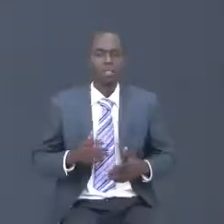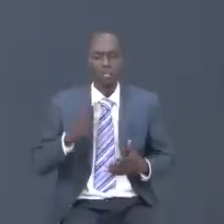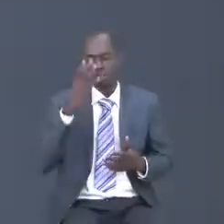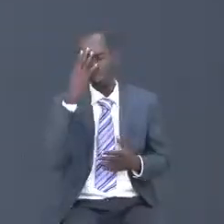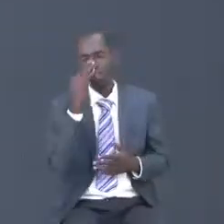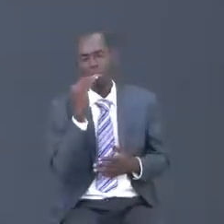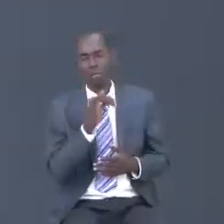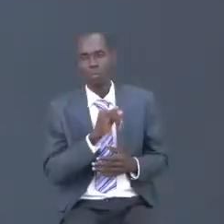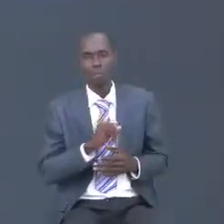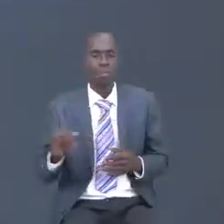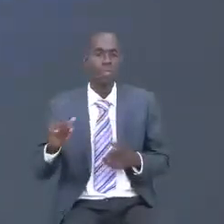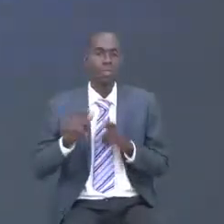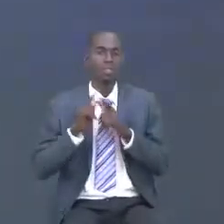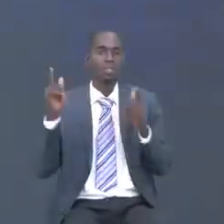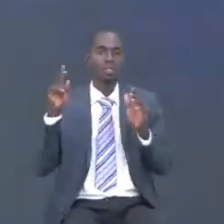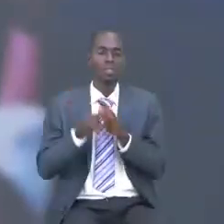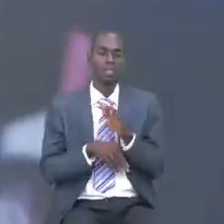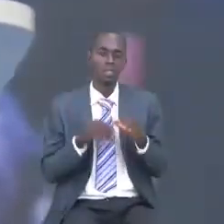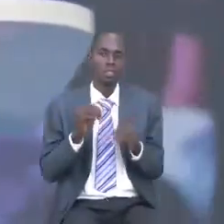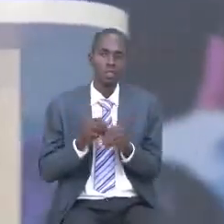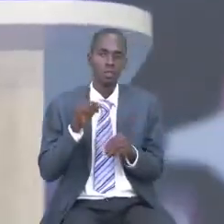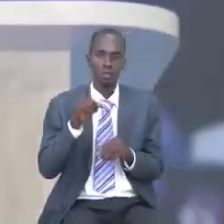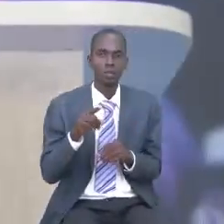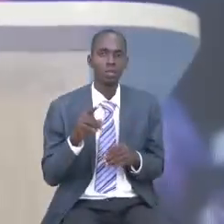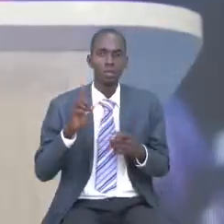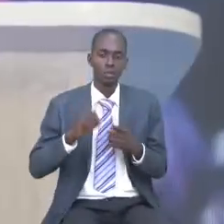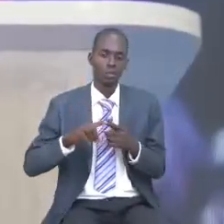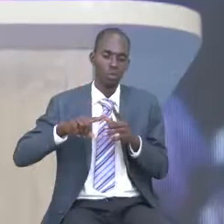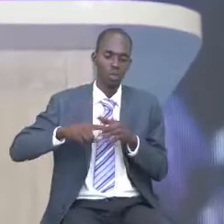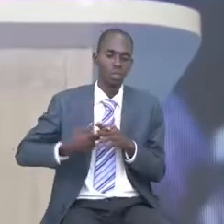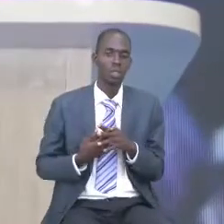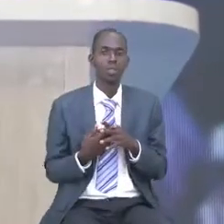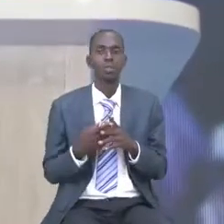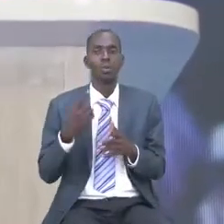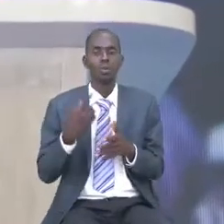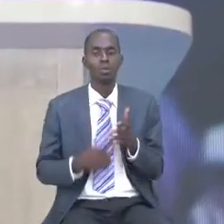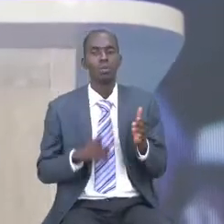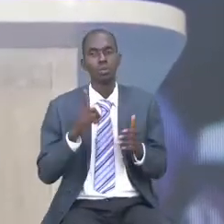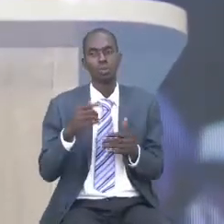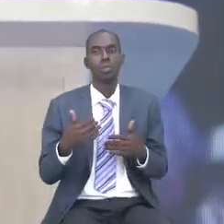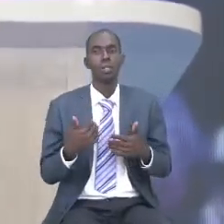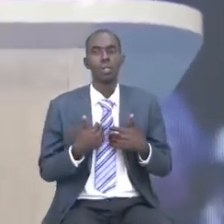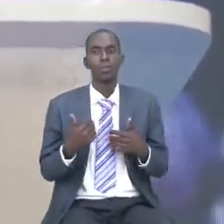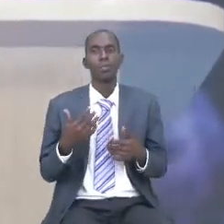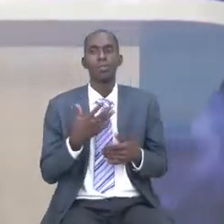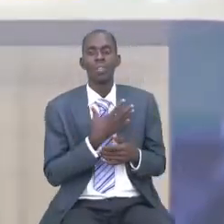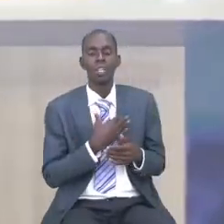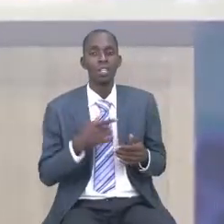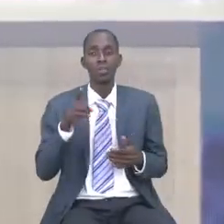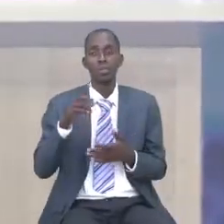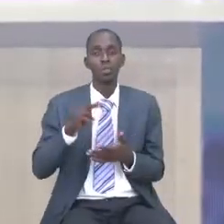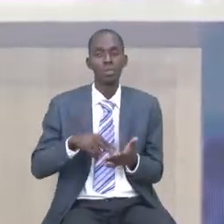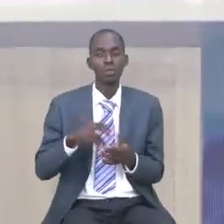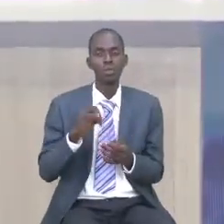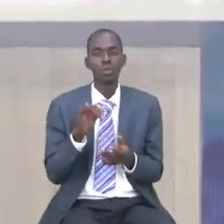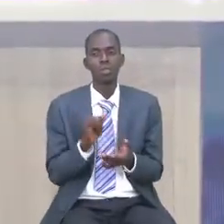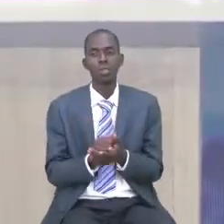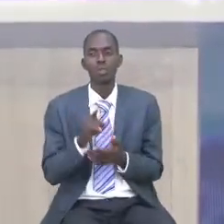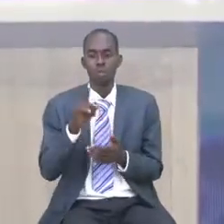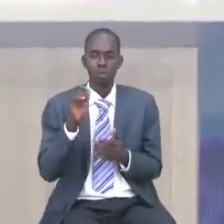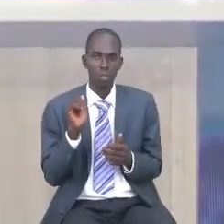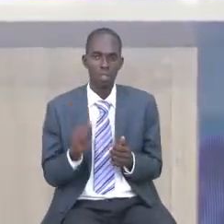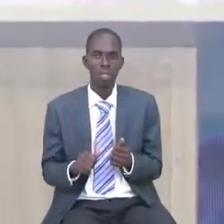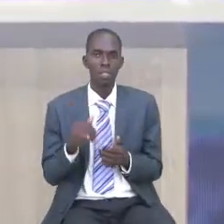of you to reactivate what you have. And we read so that we can